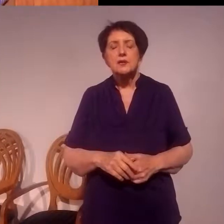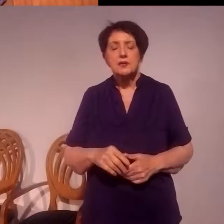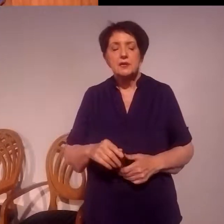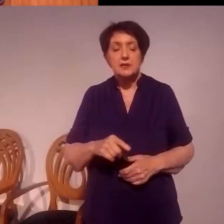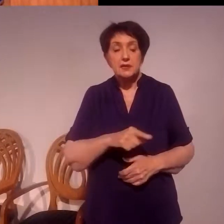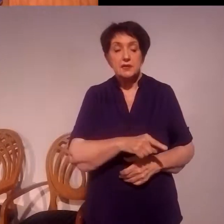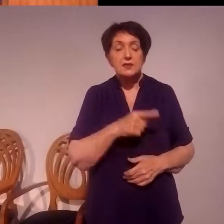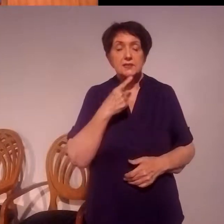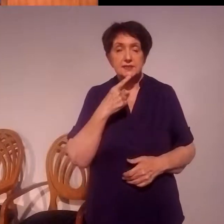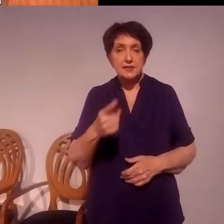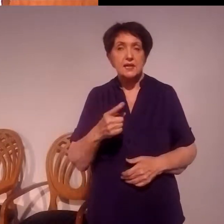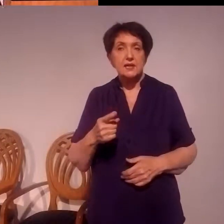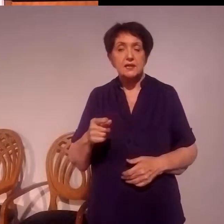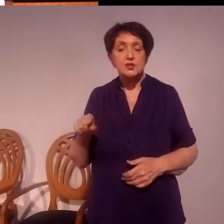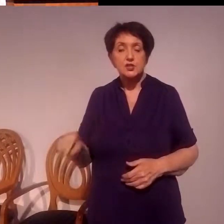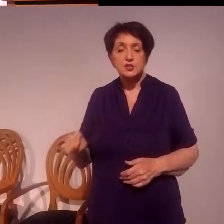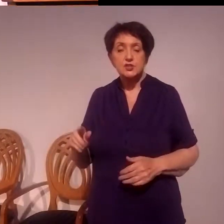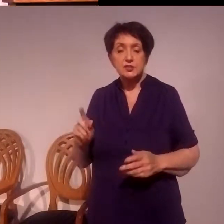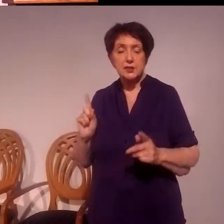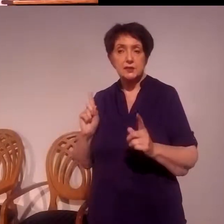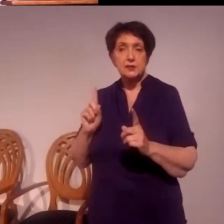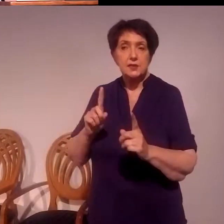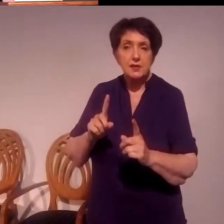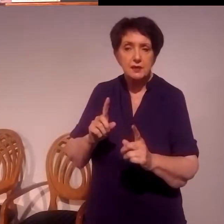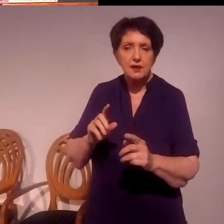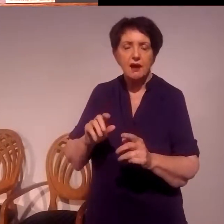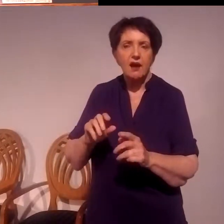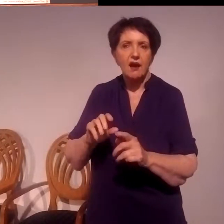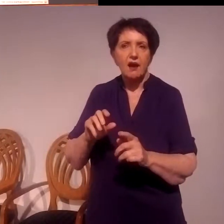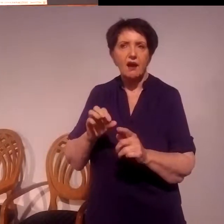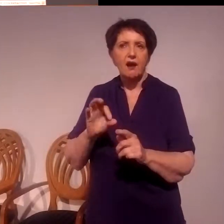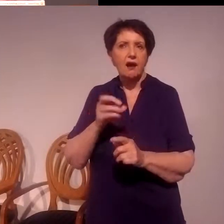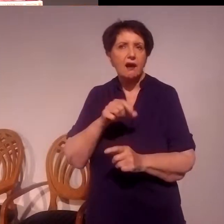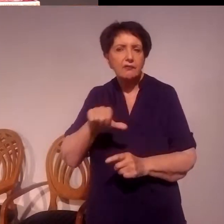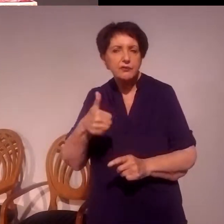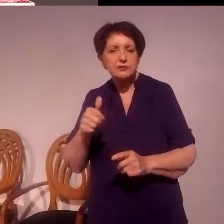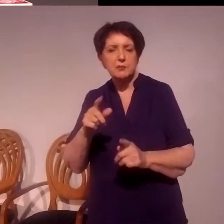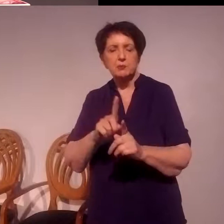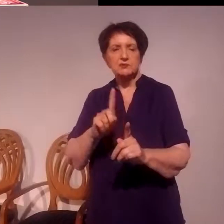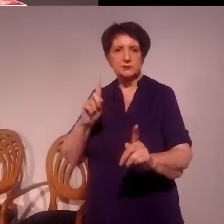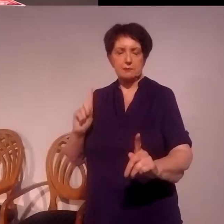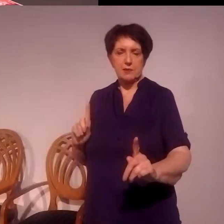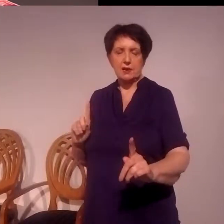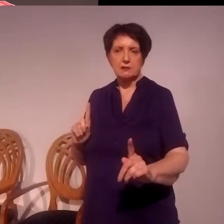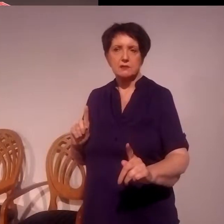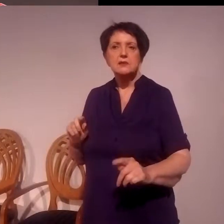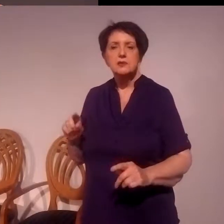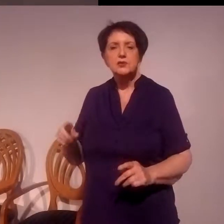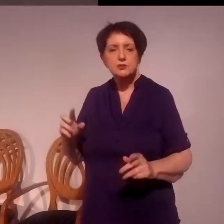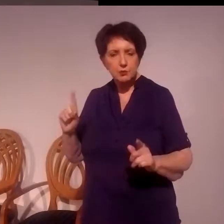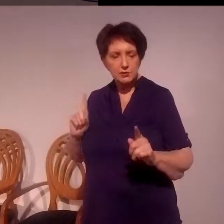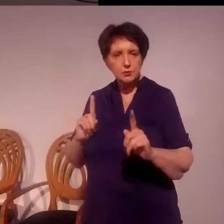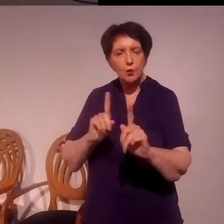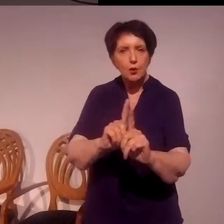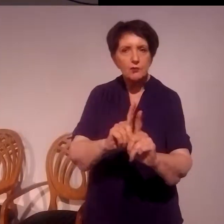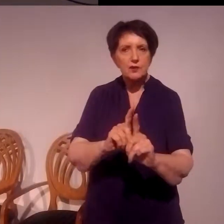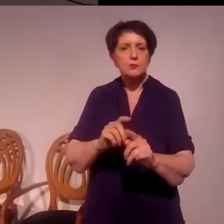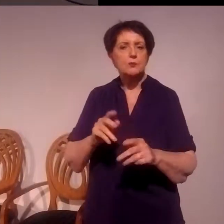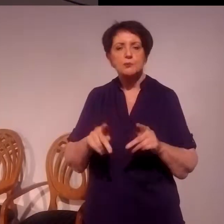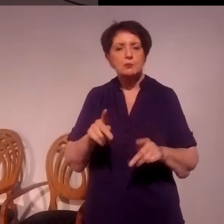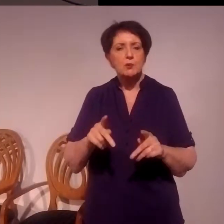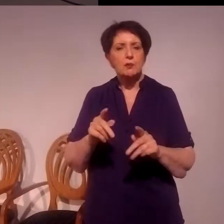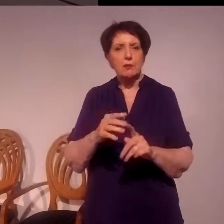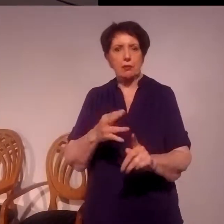she leaned in when others leaned away. She ran towards others when people retreated.